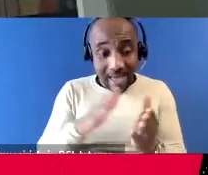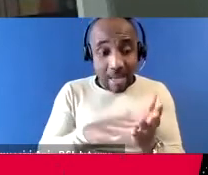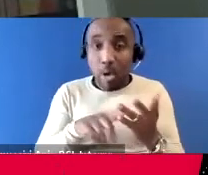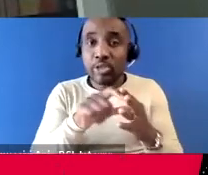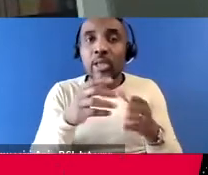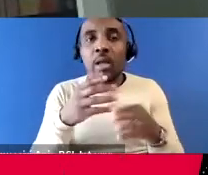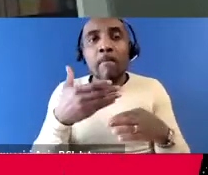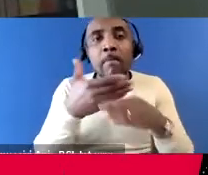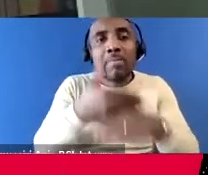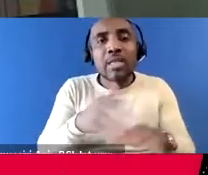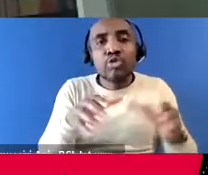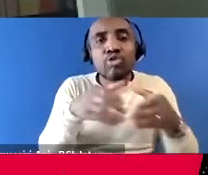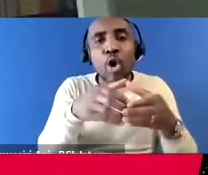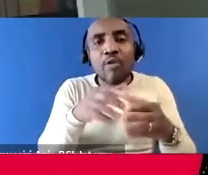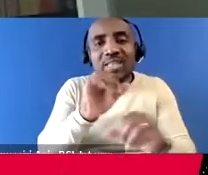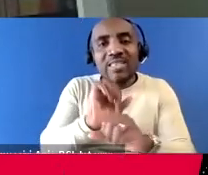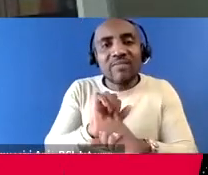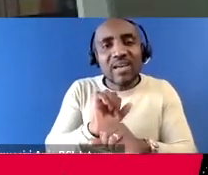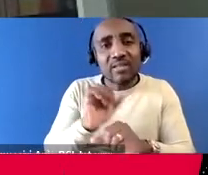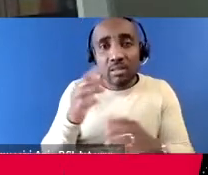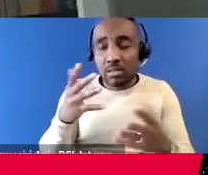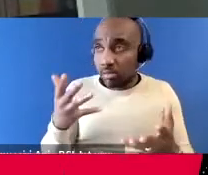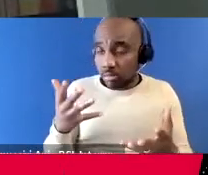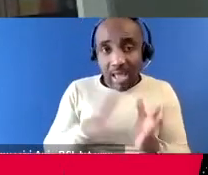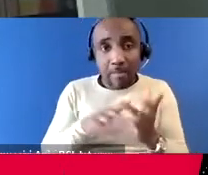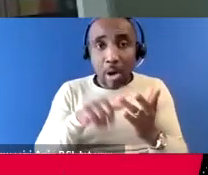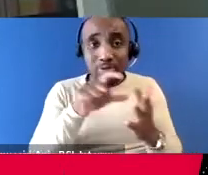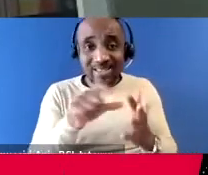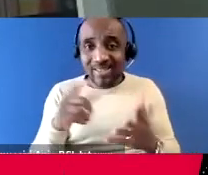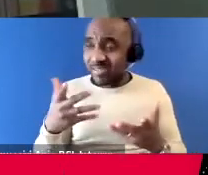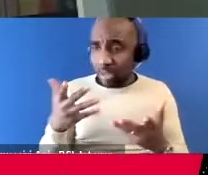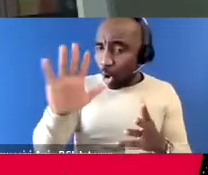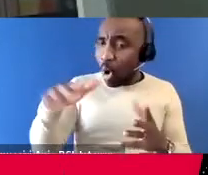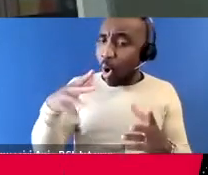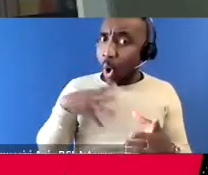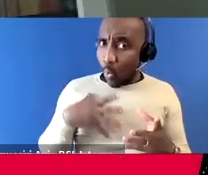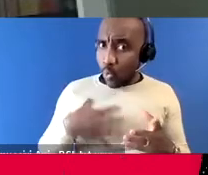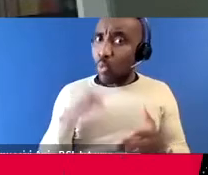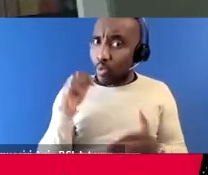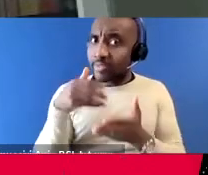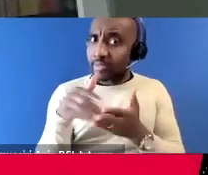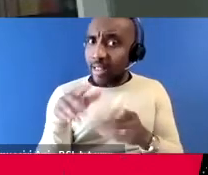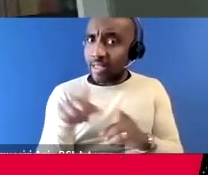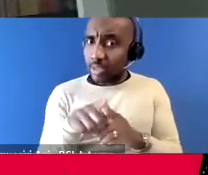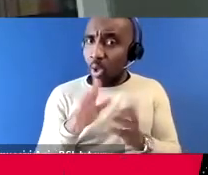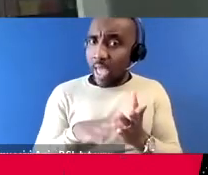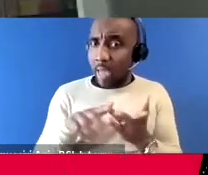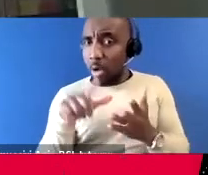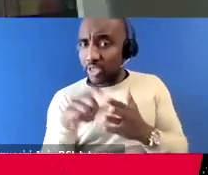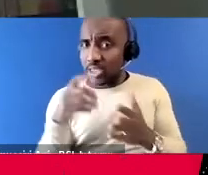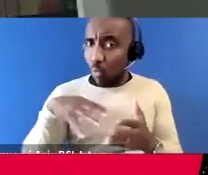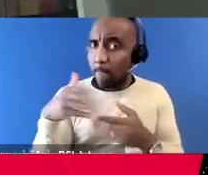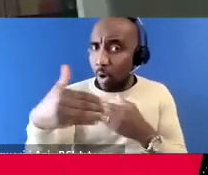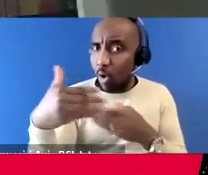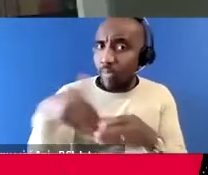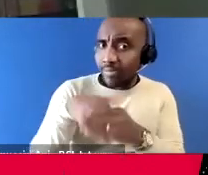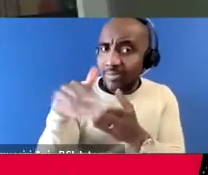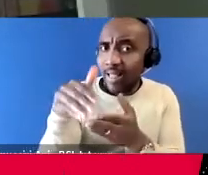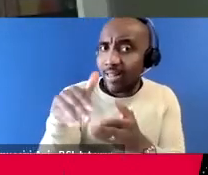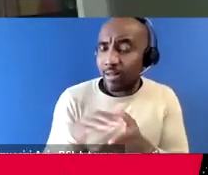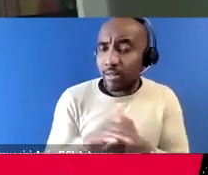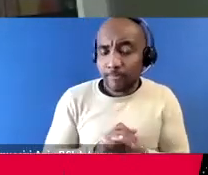the successful operation and said they too want a piece of this pie. You know, they want more of this.